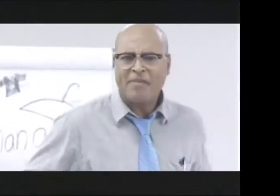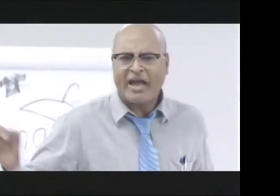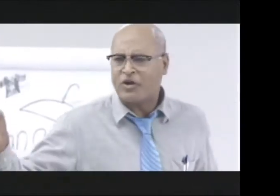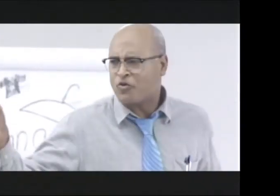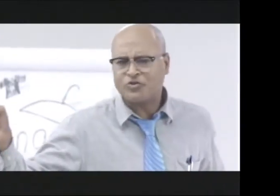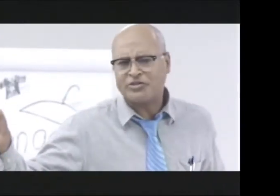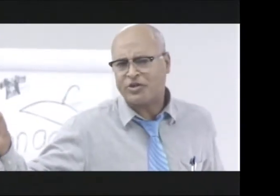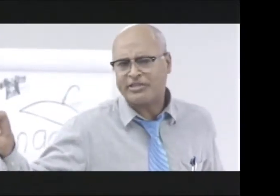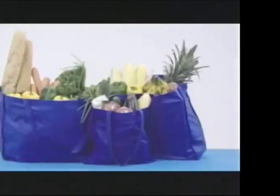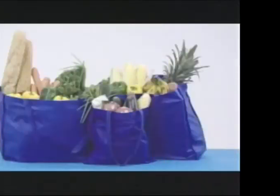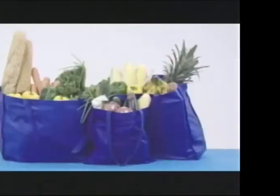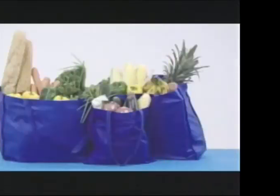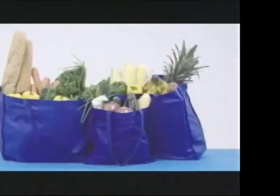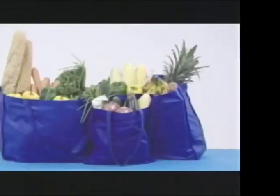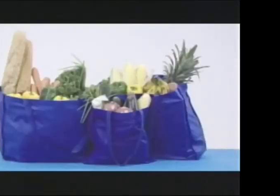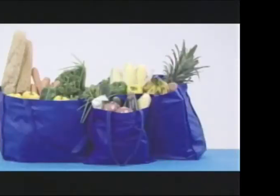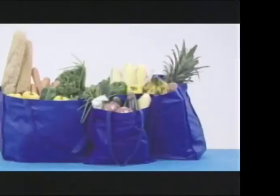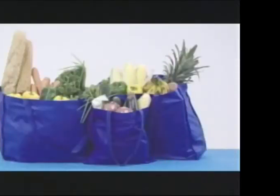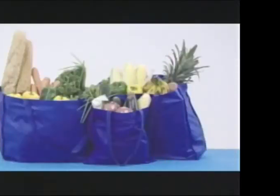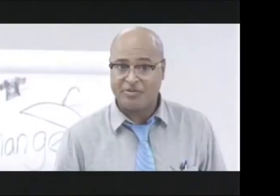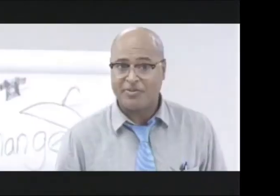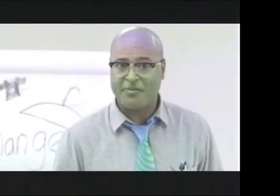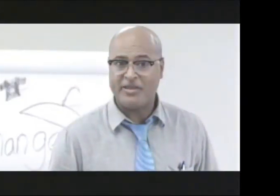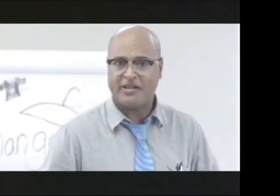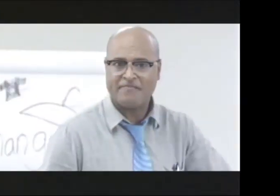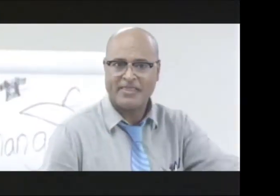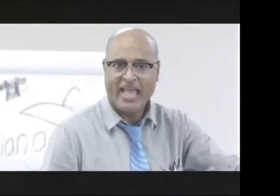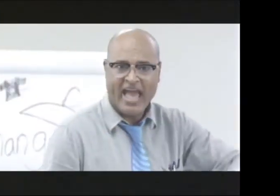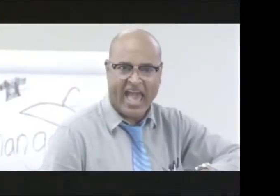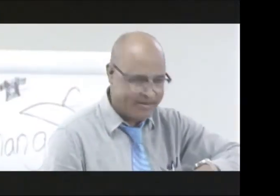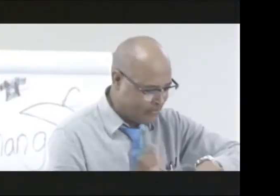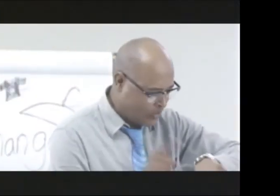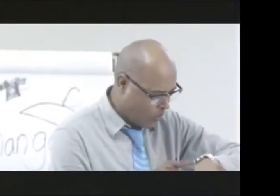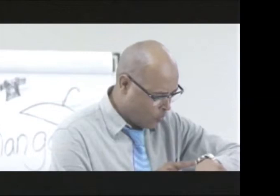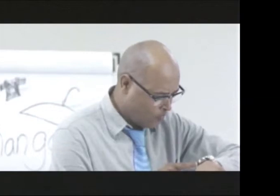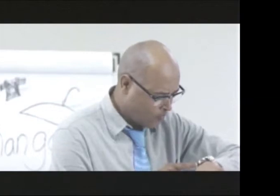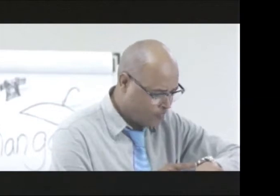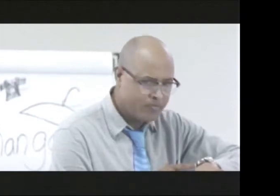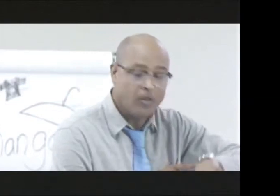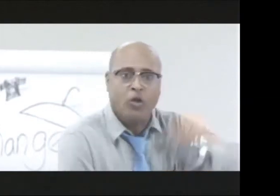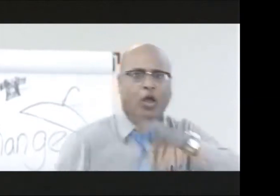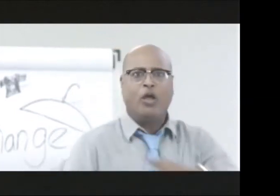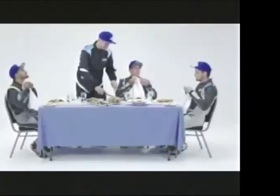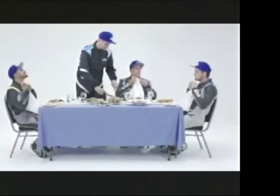The bag of groceries is on the table. How fast can you guys prepare a meal? And go!